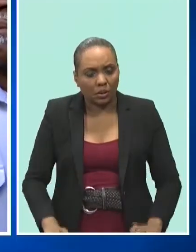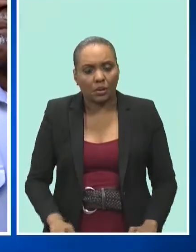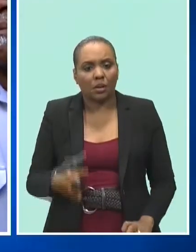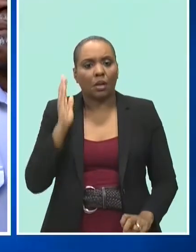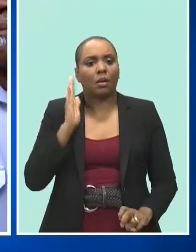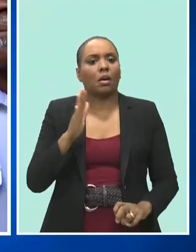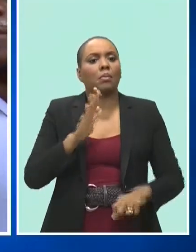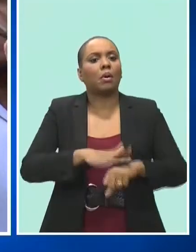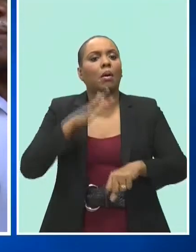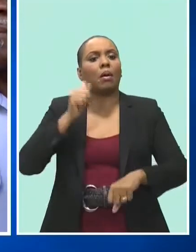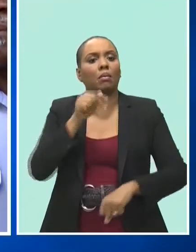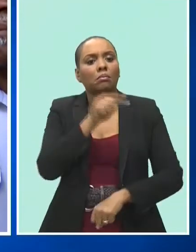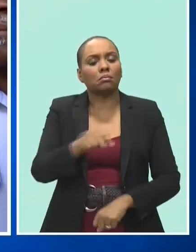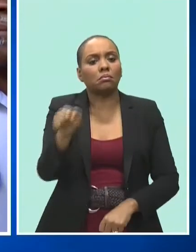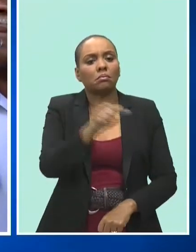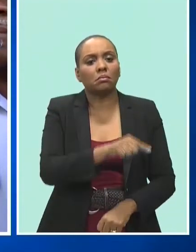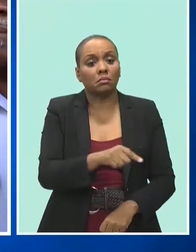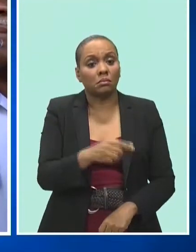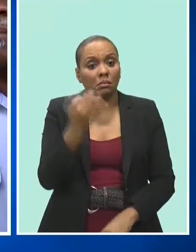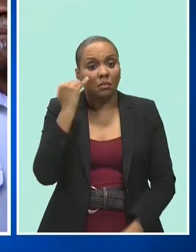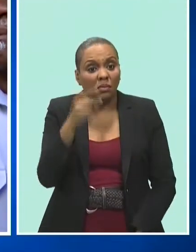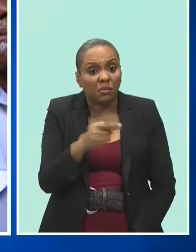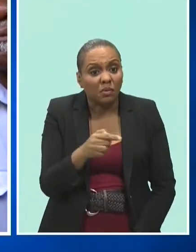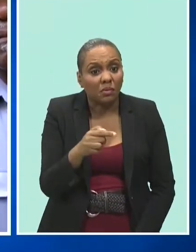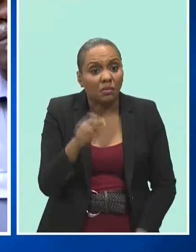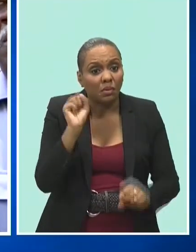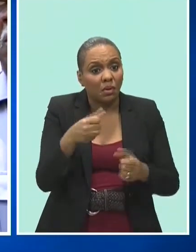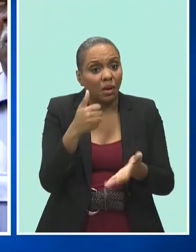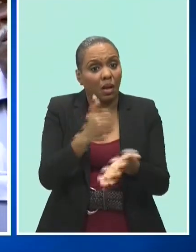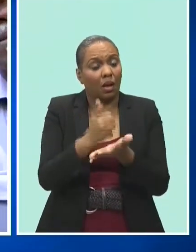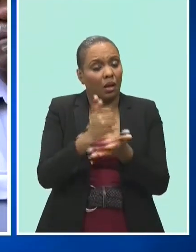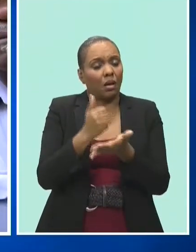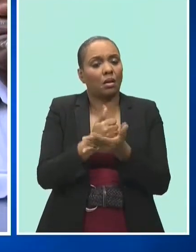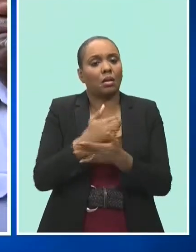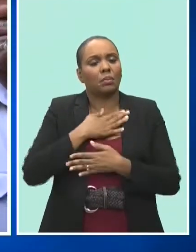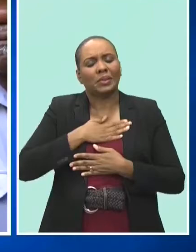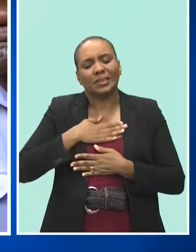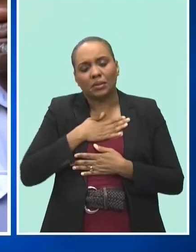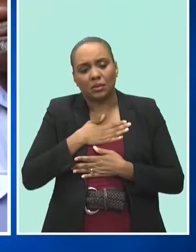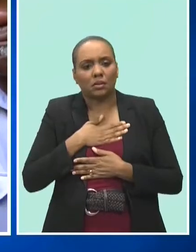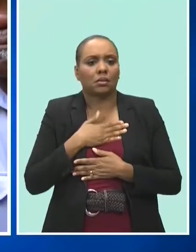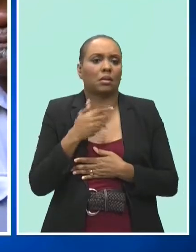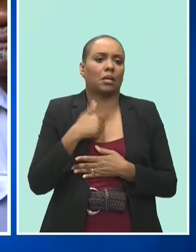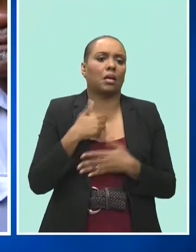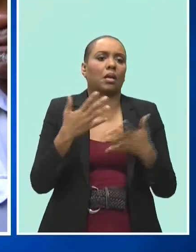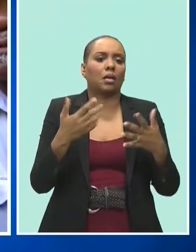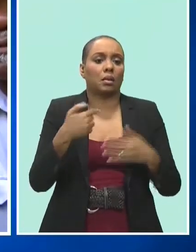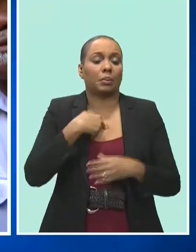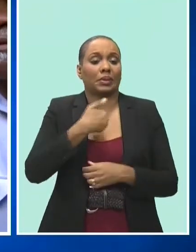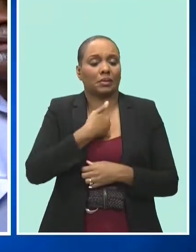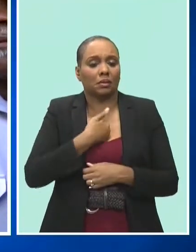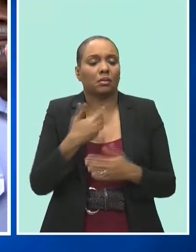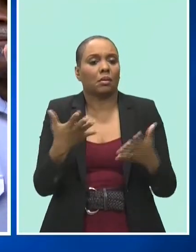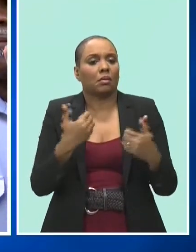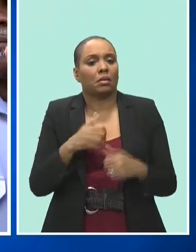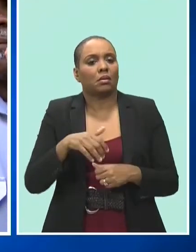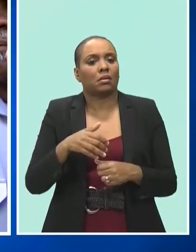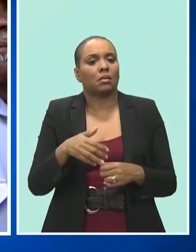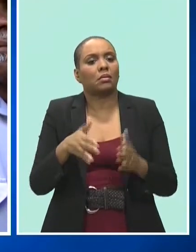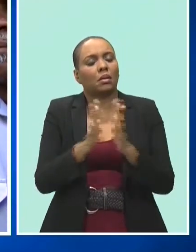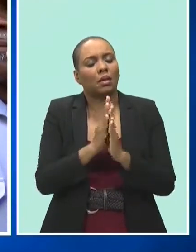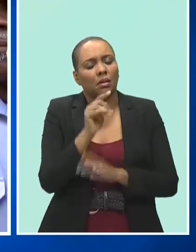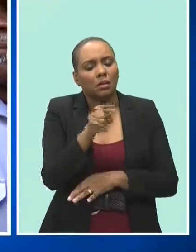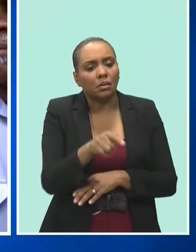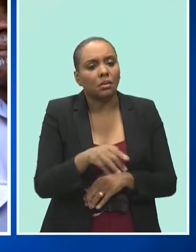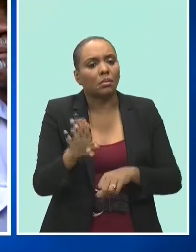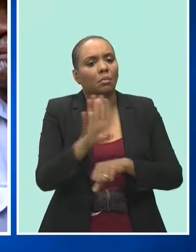calling on the public to be able to assist with the investigations, and I too would want to take this opportunity to call on the